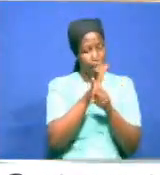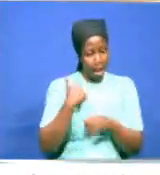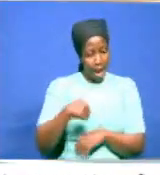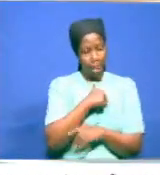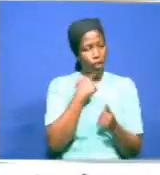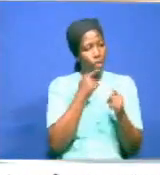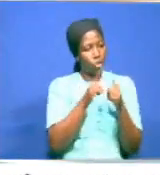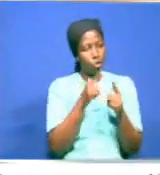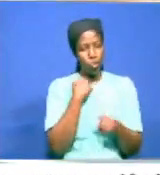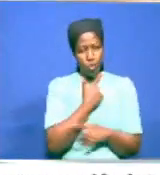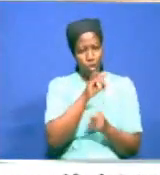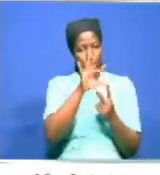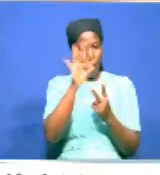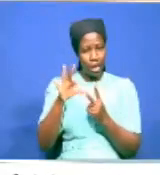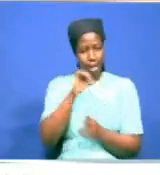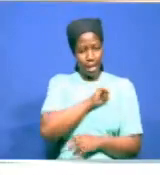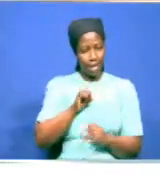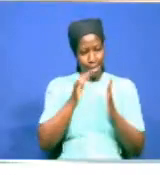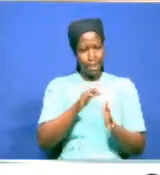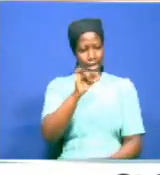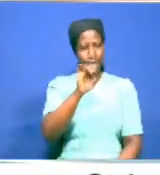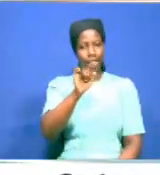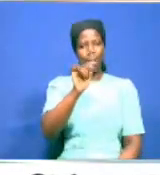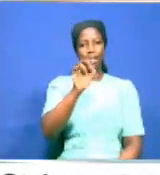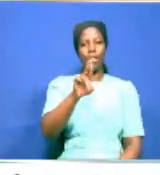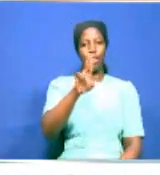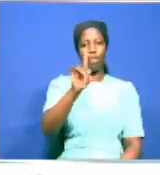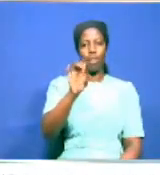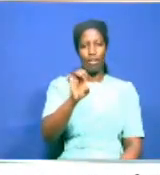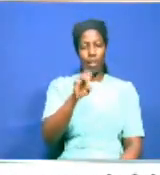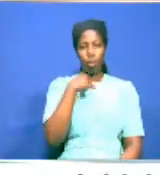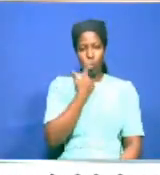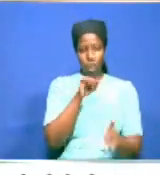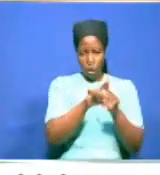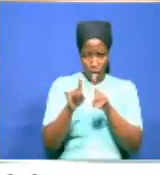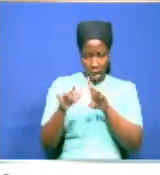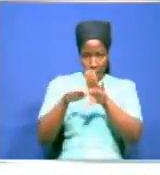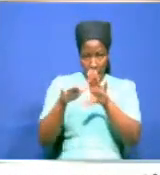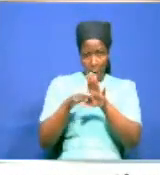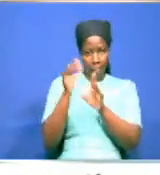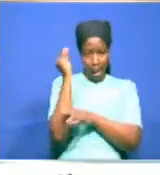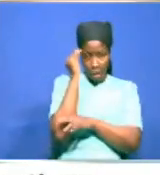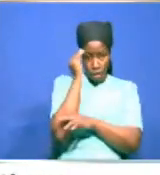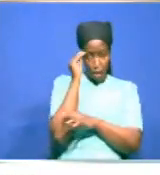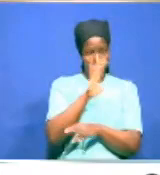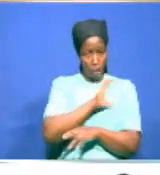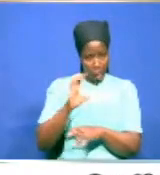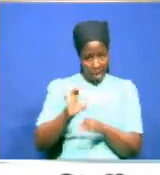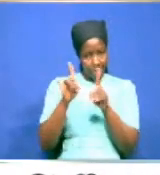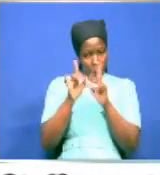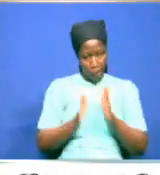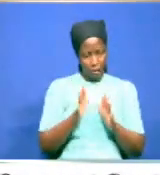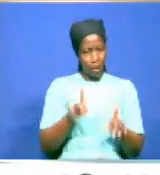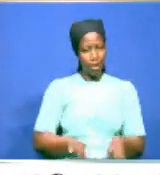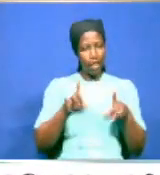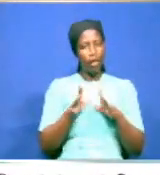Gertrude Musuruve, who is also a member of the Education Committee and also a person living with disabilities, on how